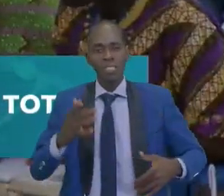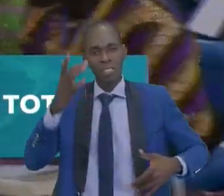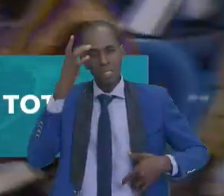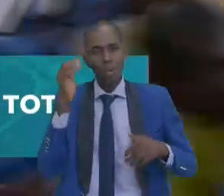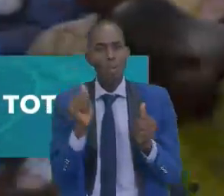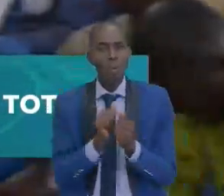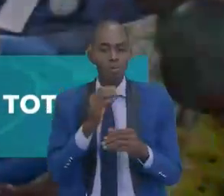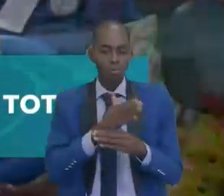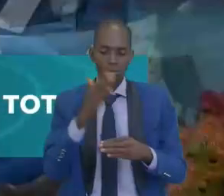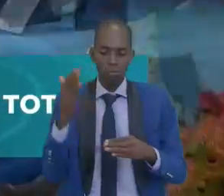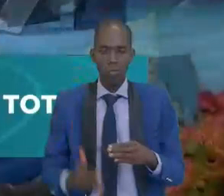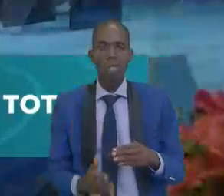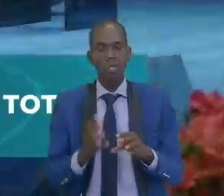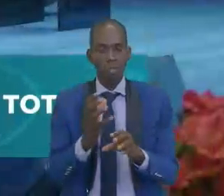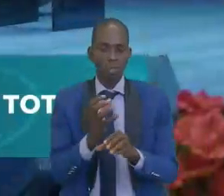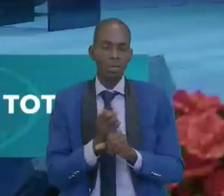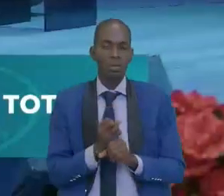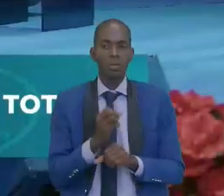recovery.